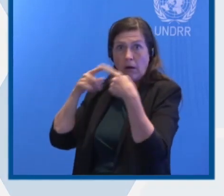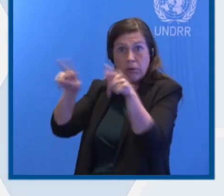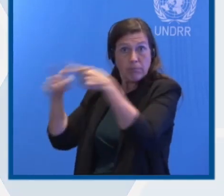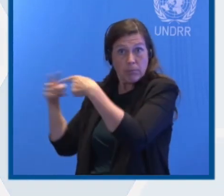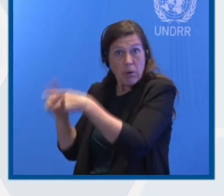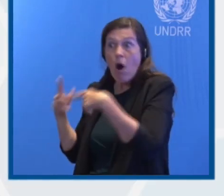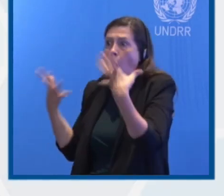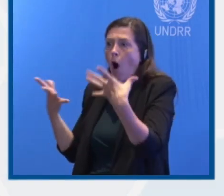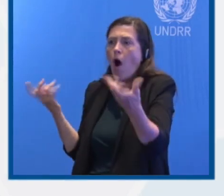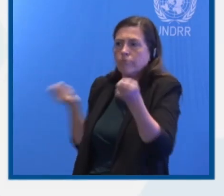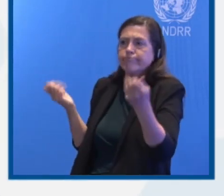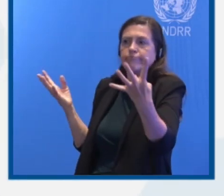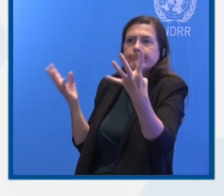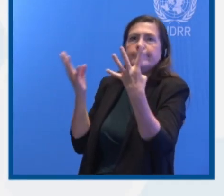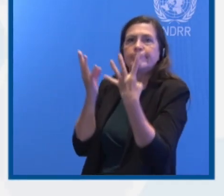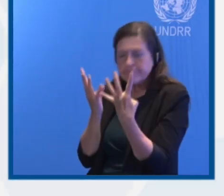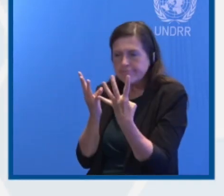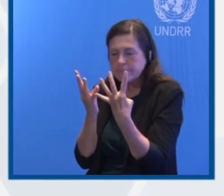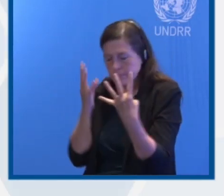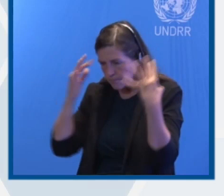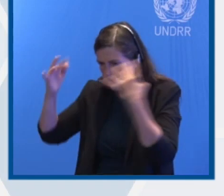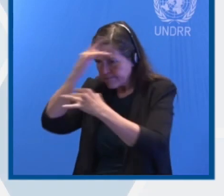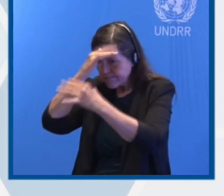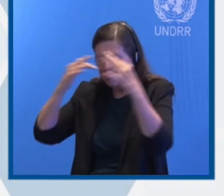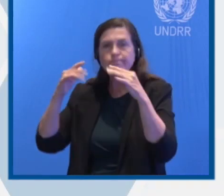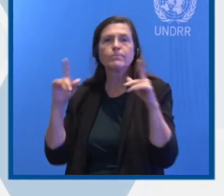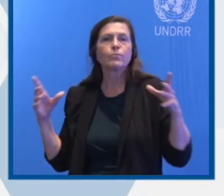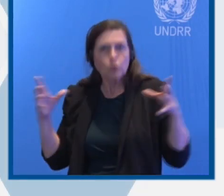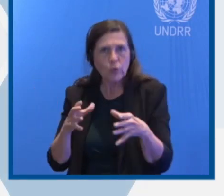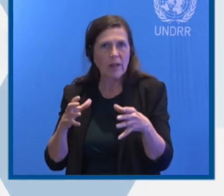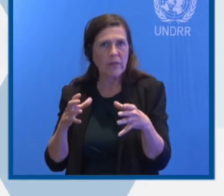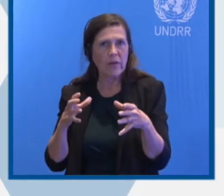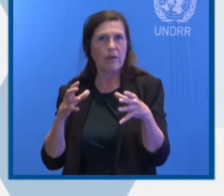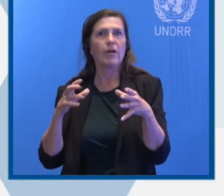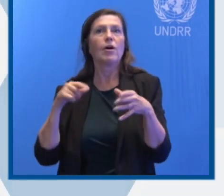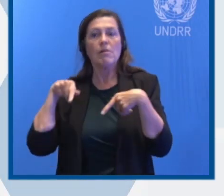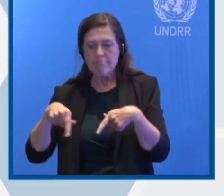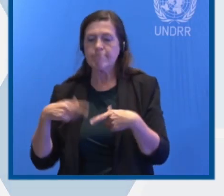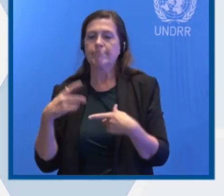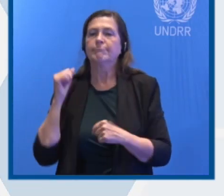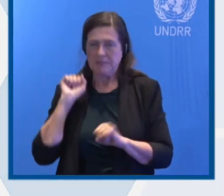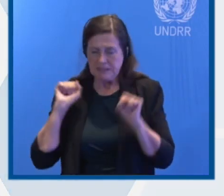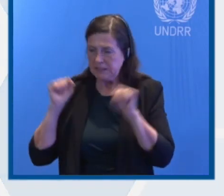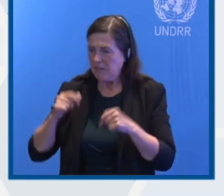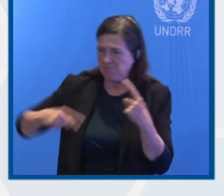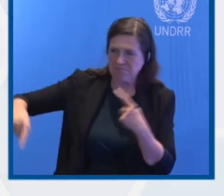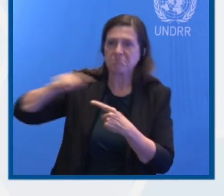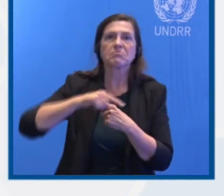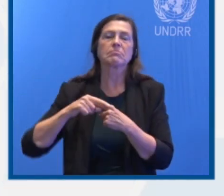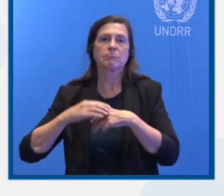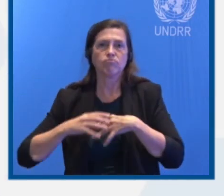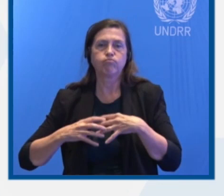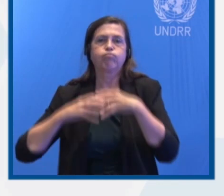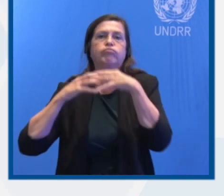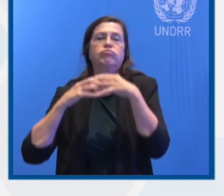How do we make all of them a participant in the process of building resilience? How do